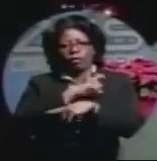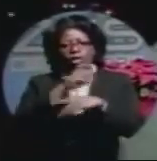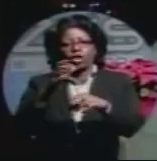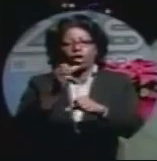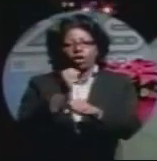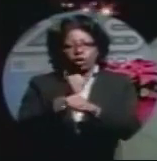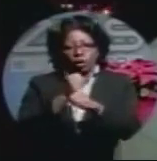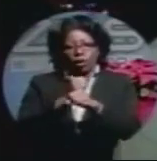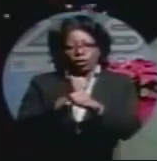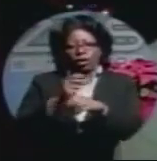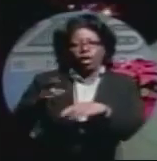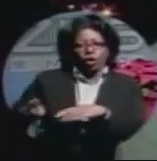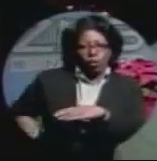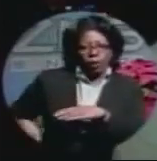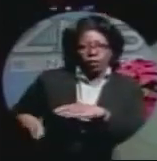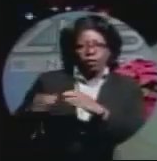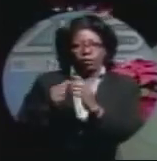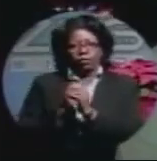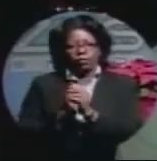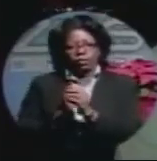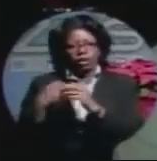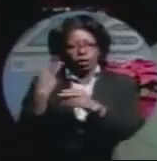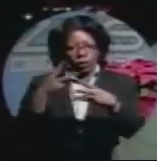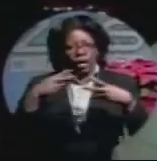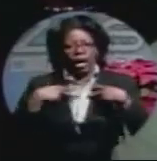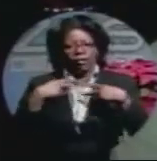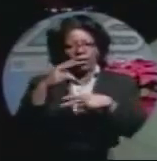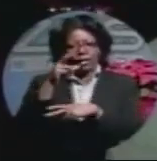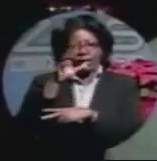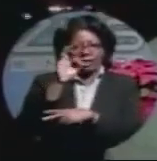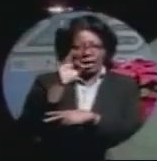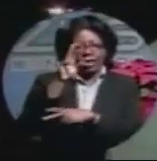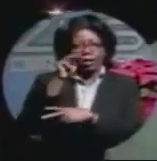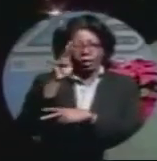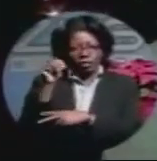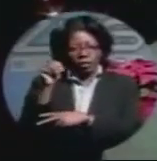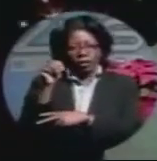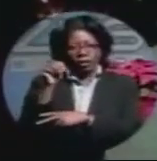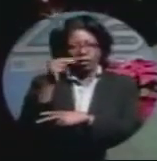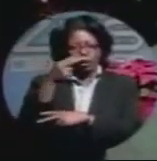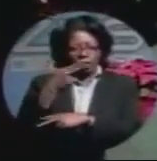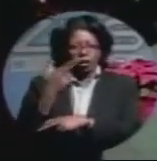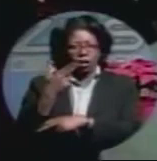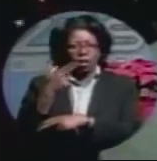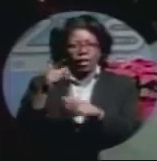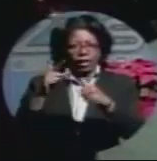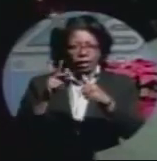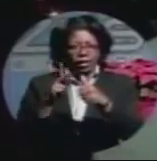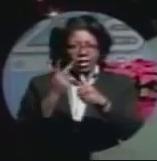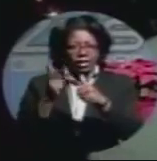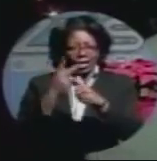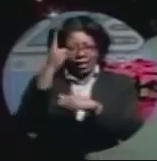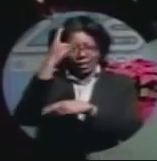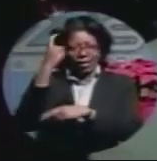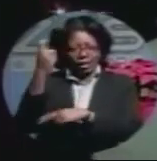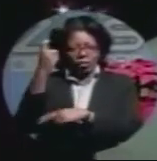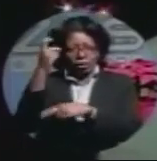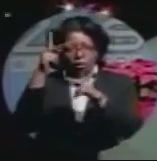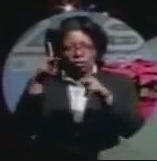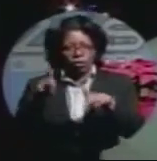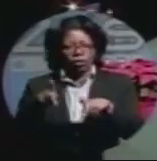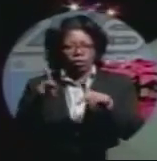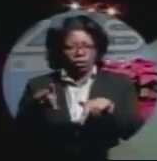weapon. We have on the scene what appears to be a 9mm pistol. The second suspect, who was